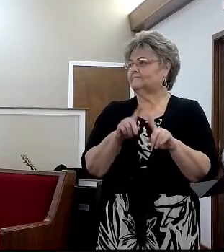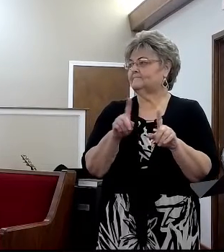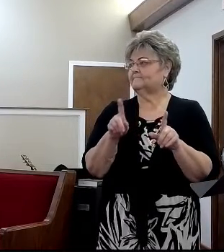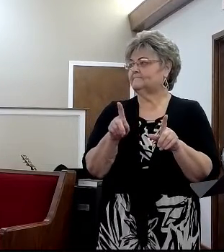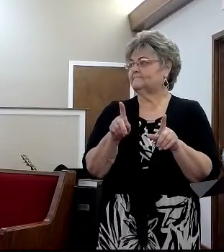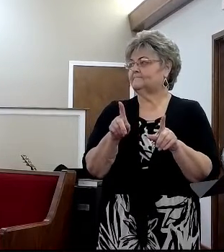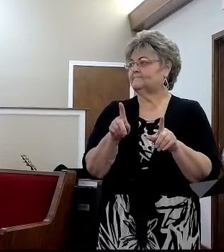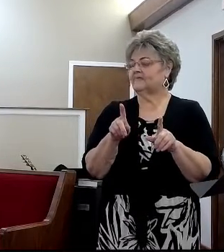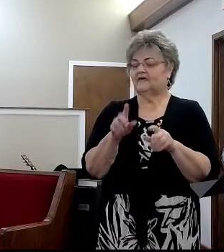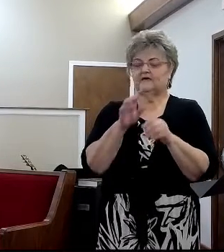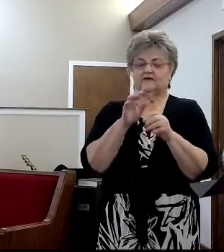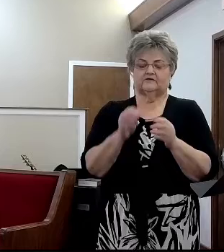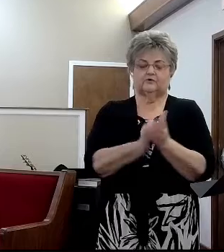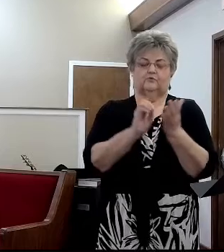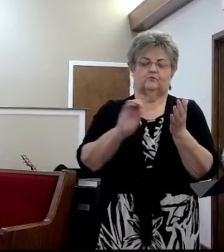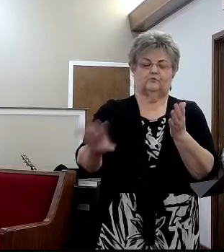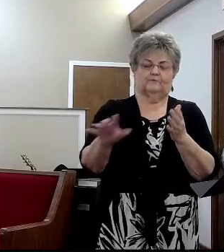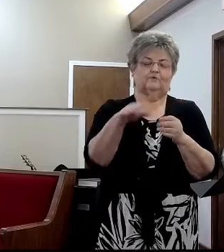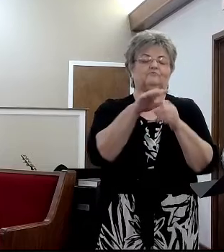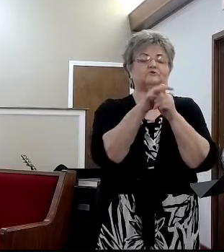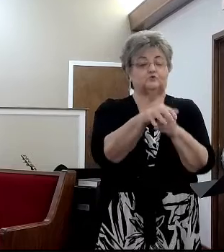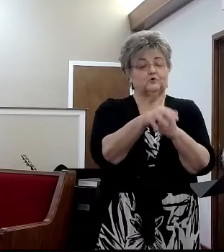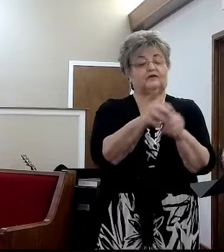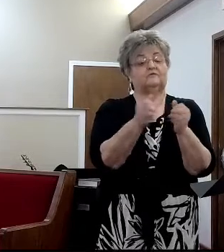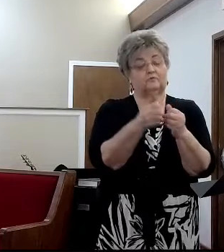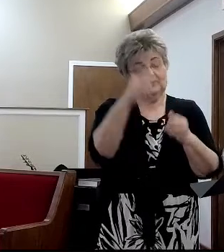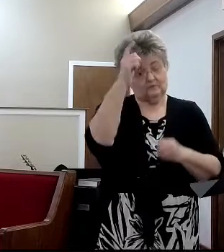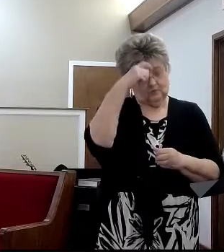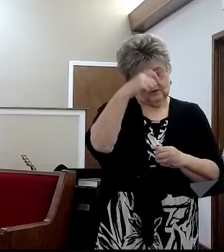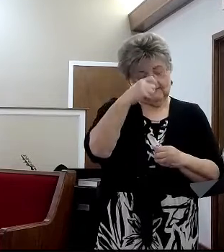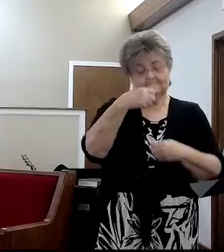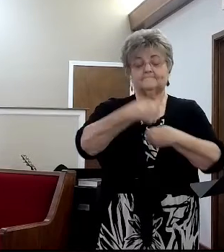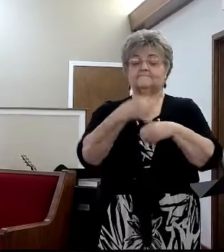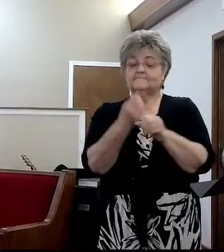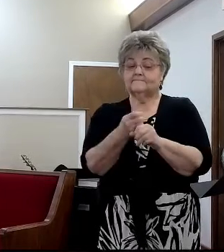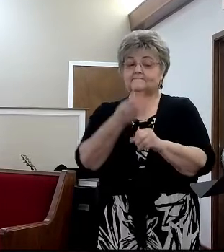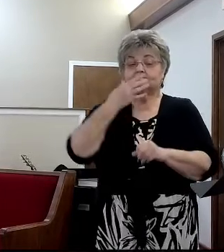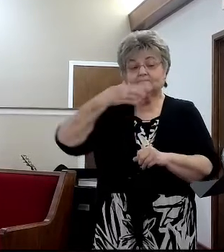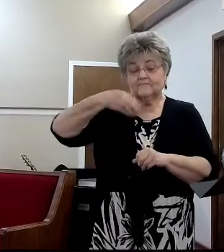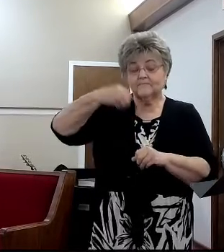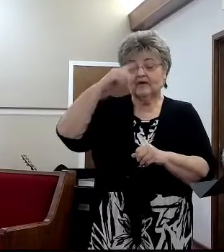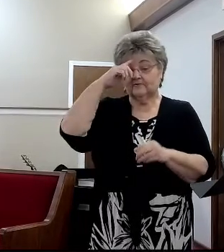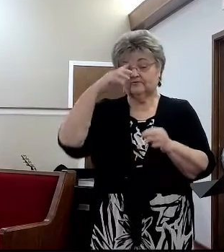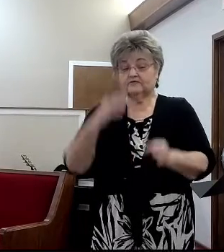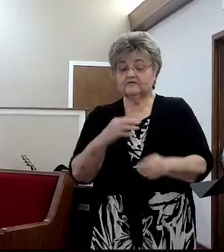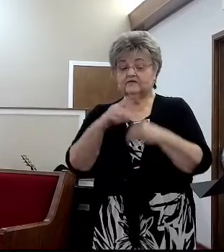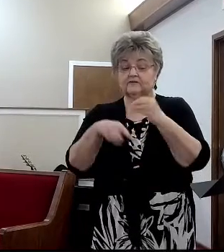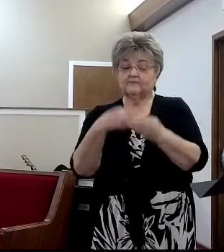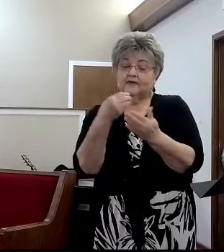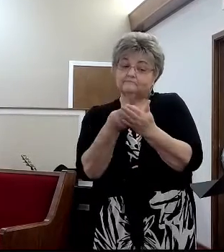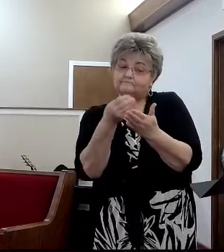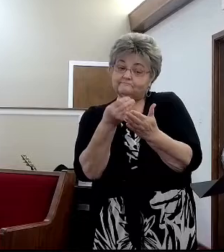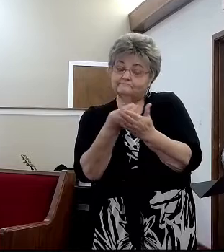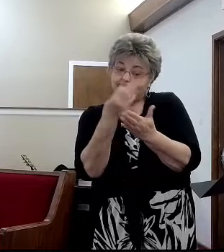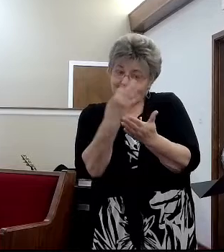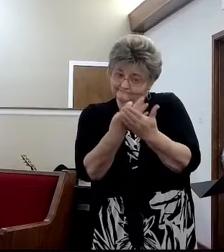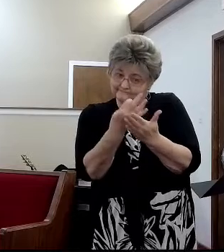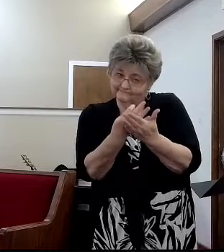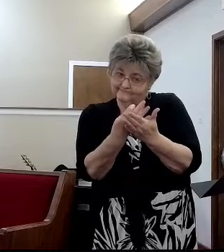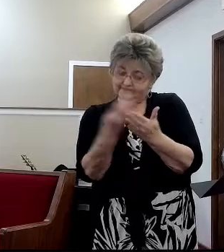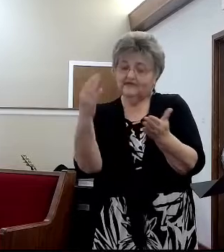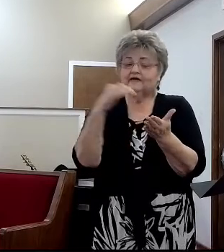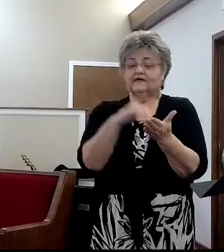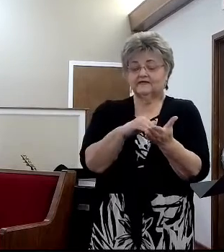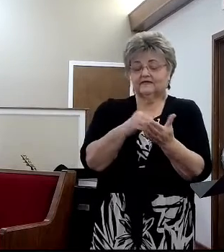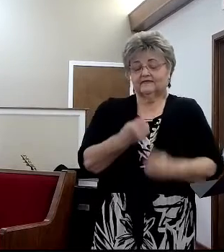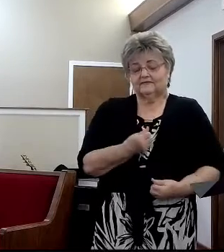So it's going to remove stresses. You're going to probably make better decisions about your finances, which is going to, again,